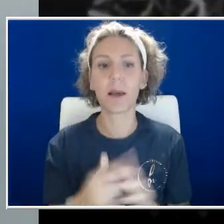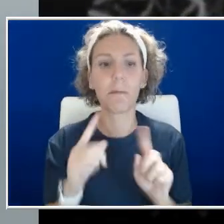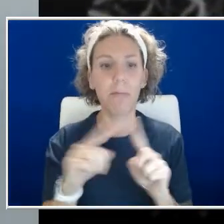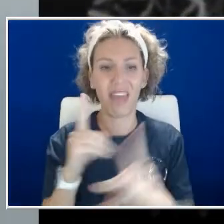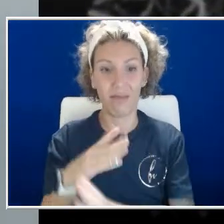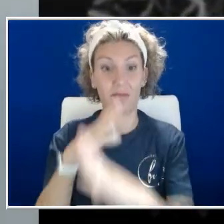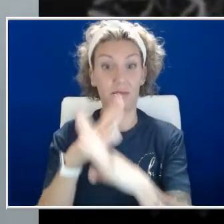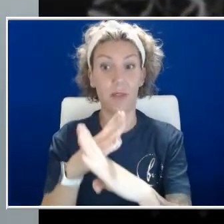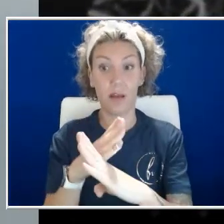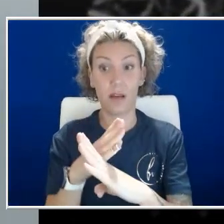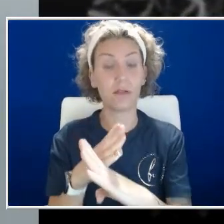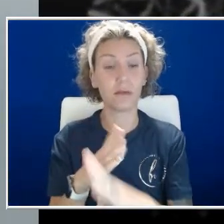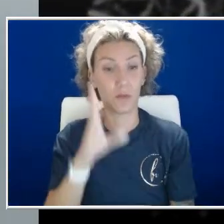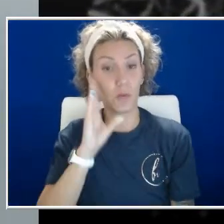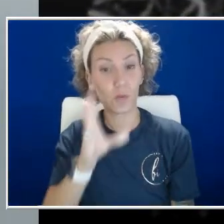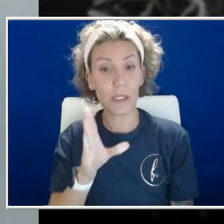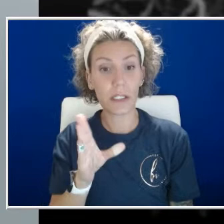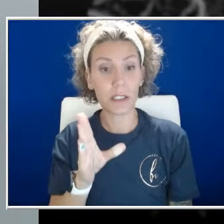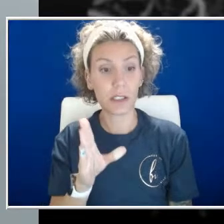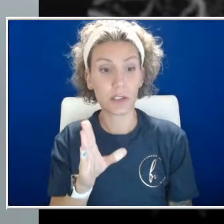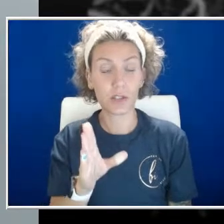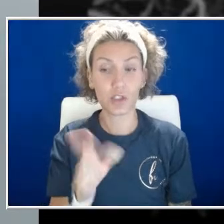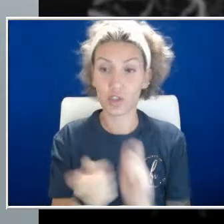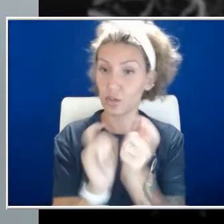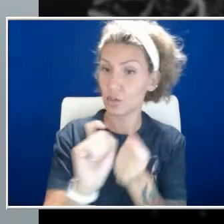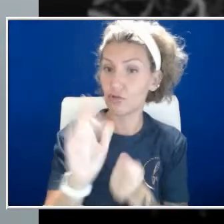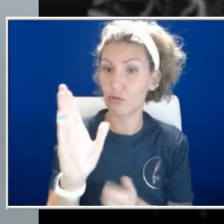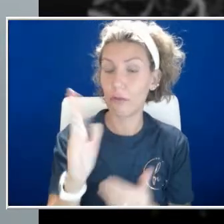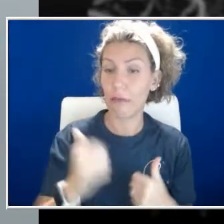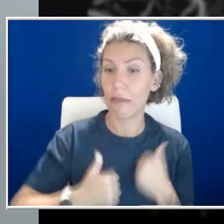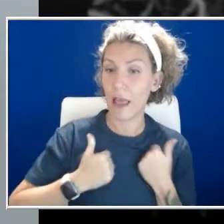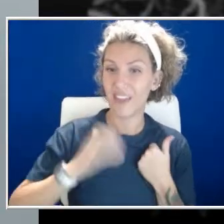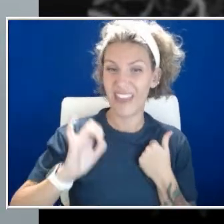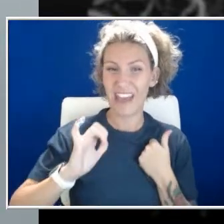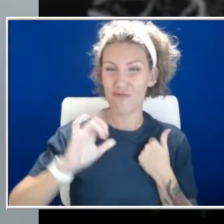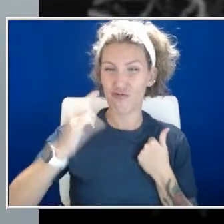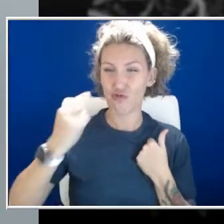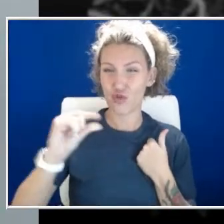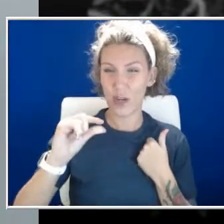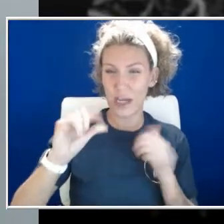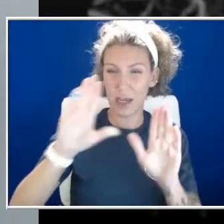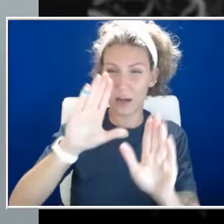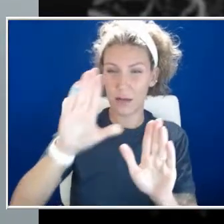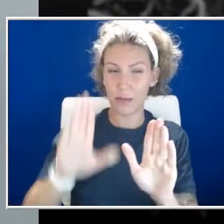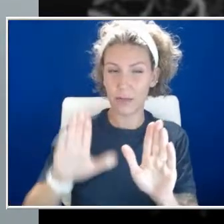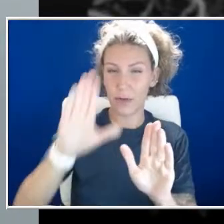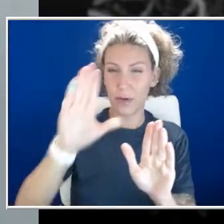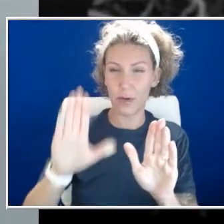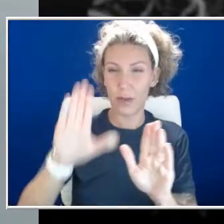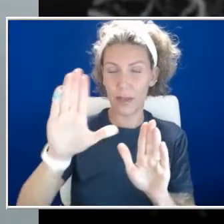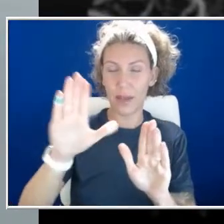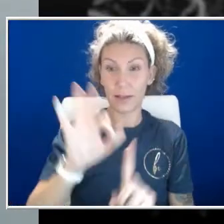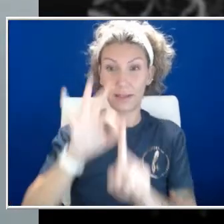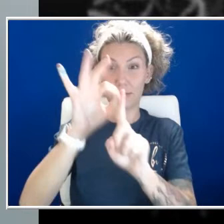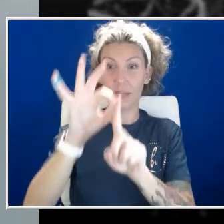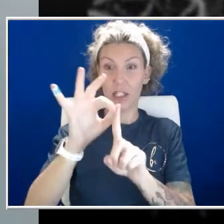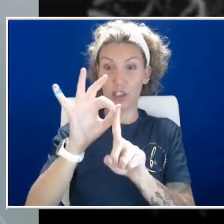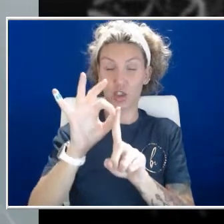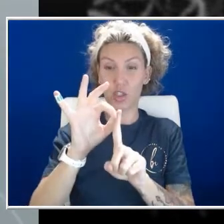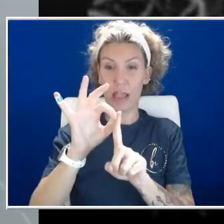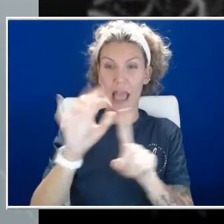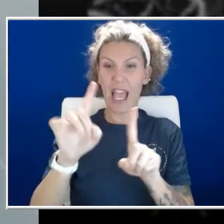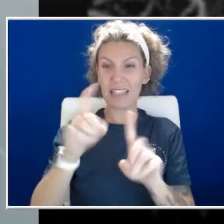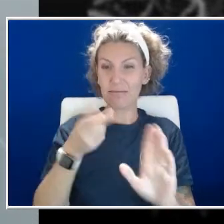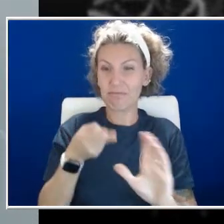will change your life. That green territory is another specialized scan that we have here that tells us how much of the brain is at